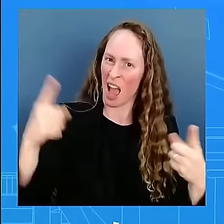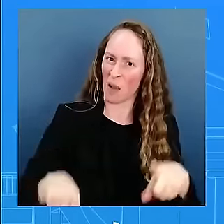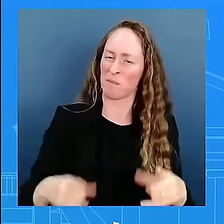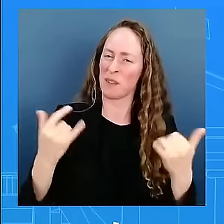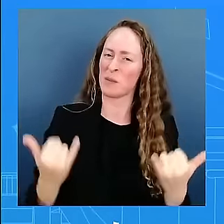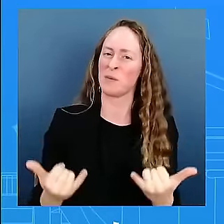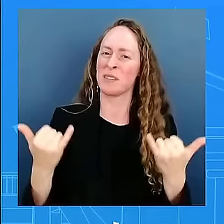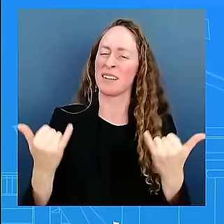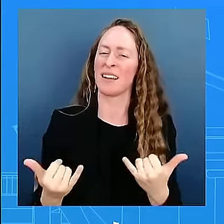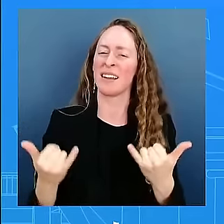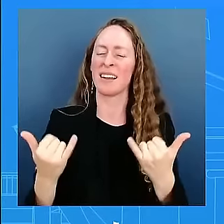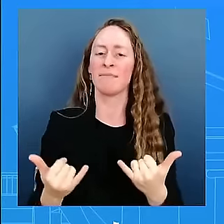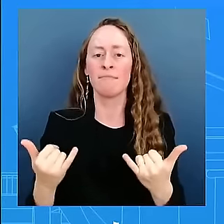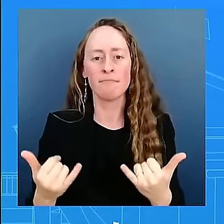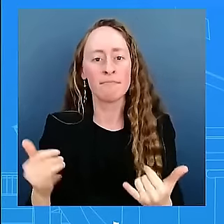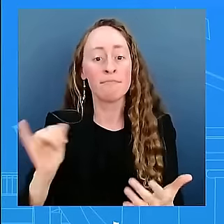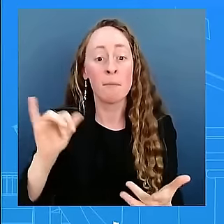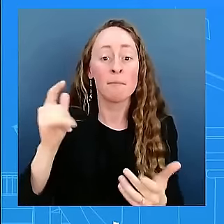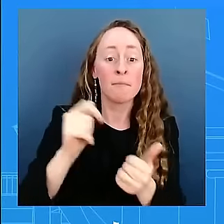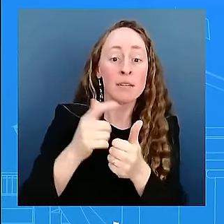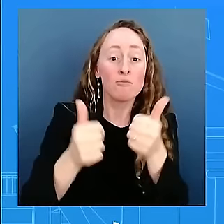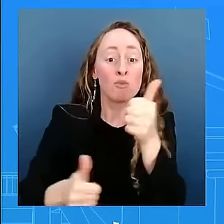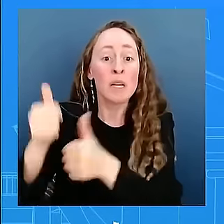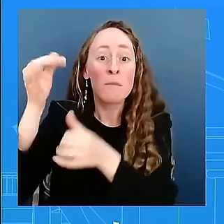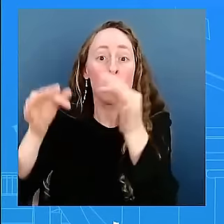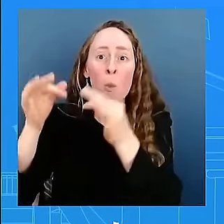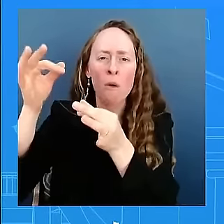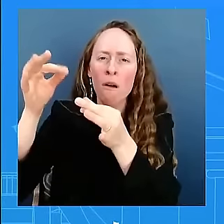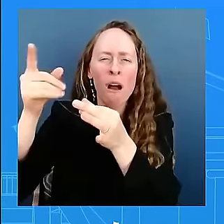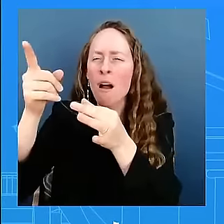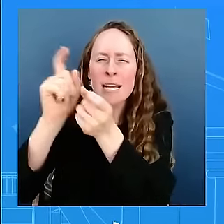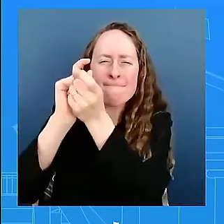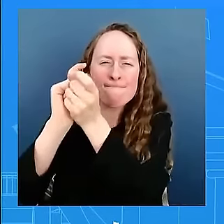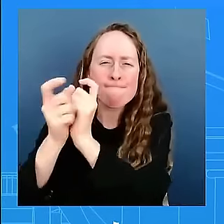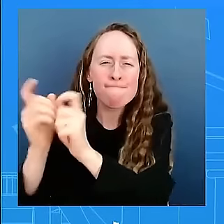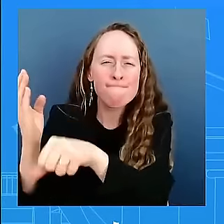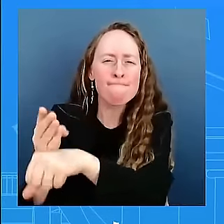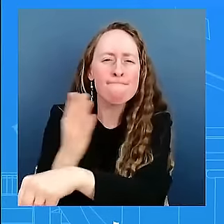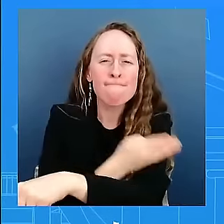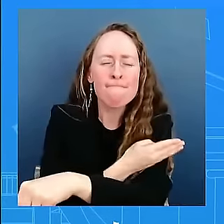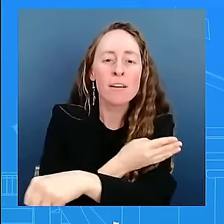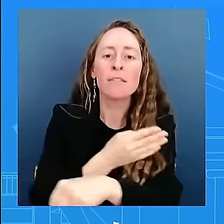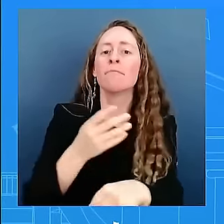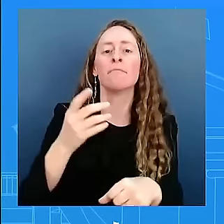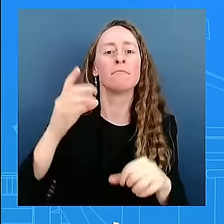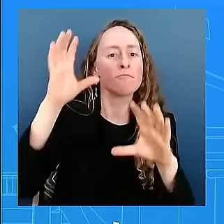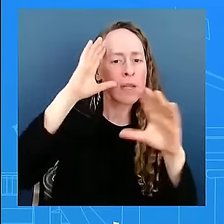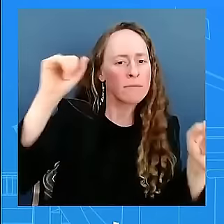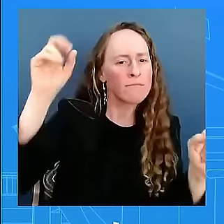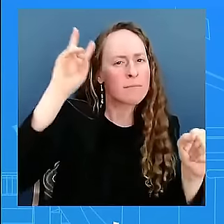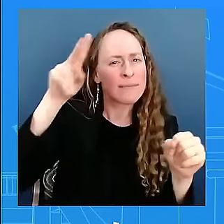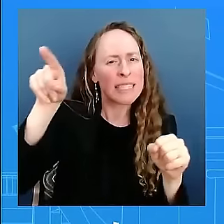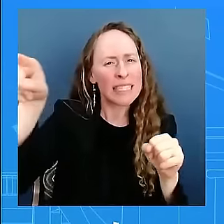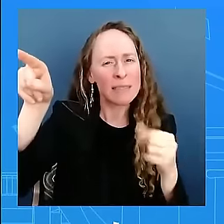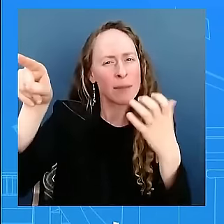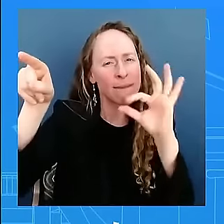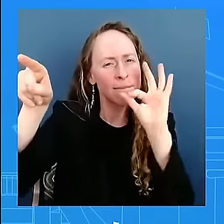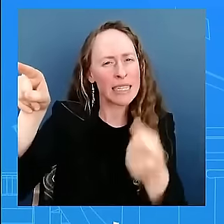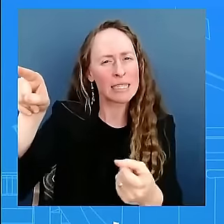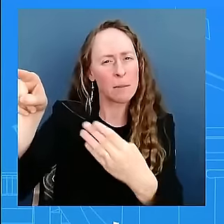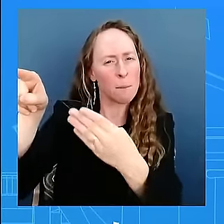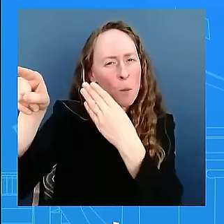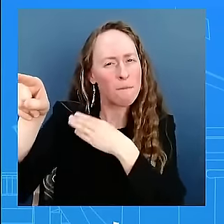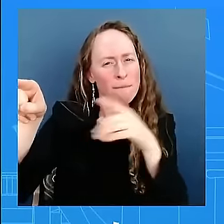determined, and he is very focused, along with the vice president, to get things done, to build on the accomplishments that we have been able to